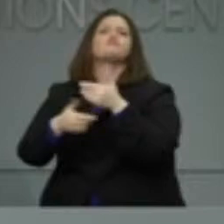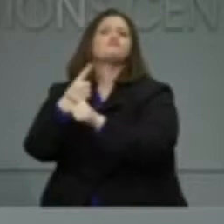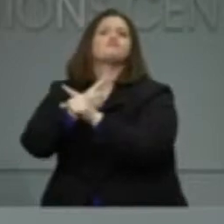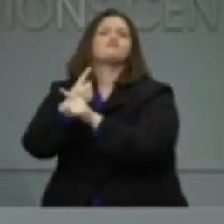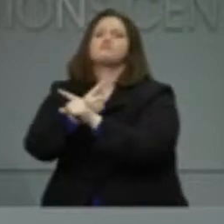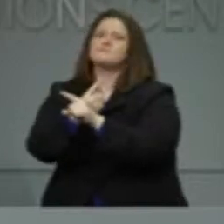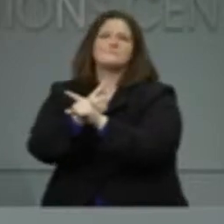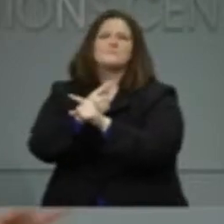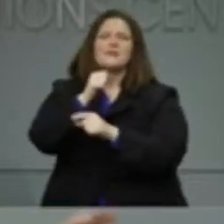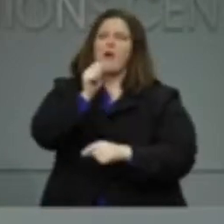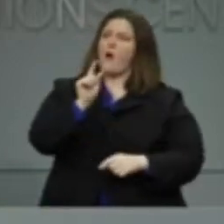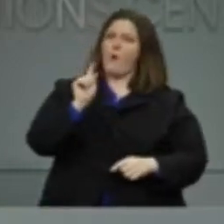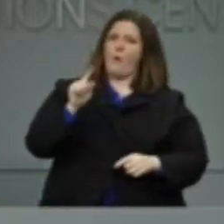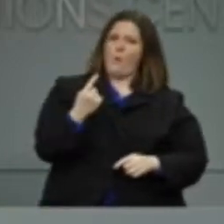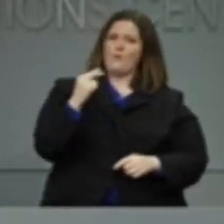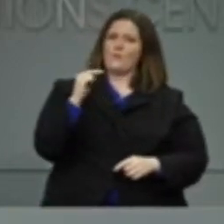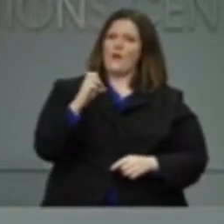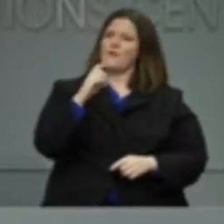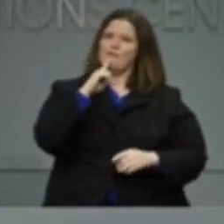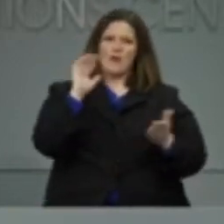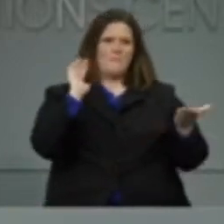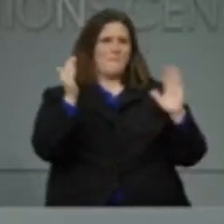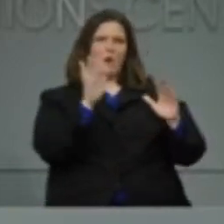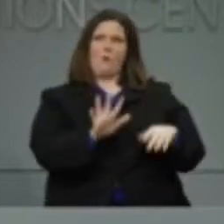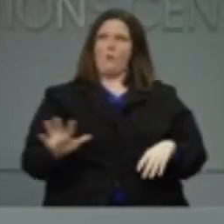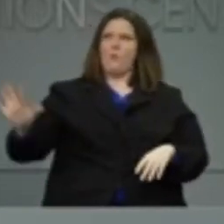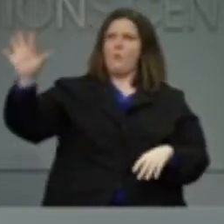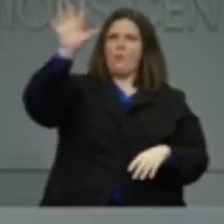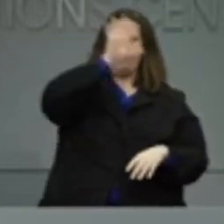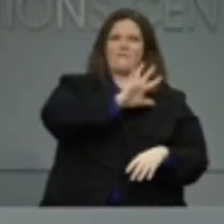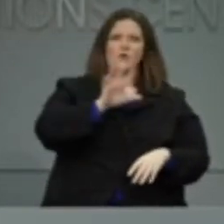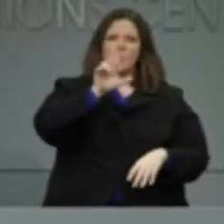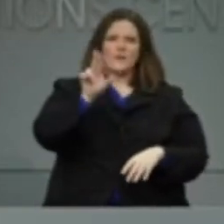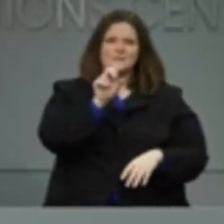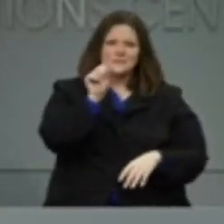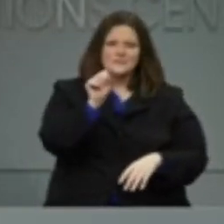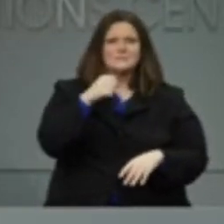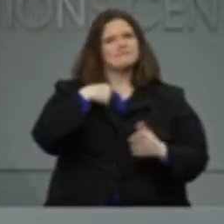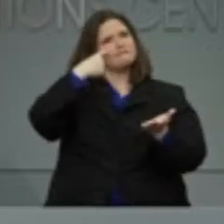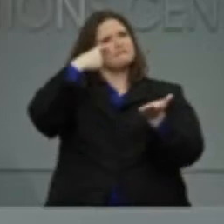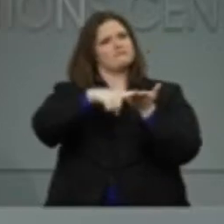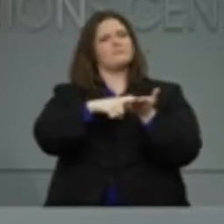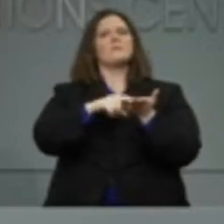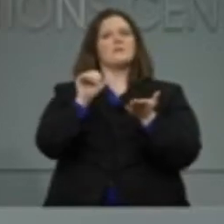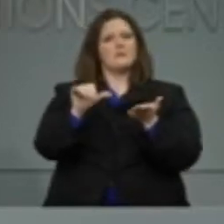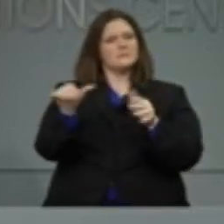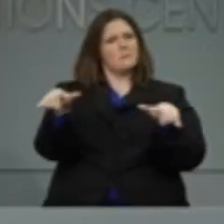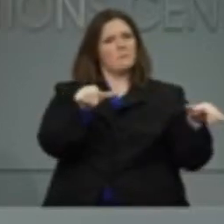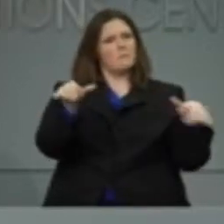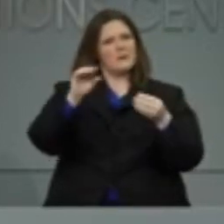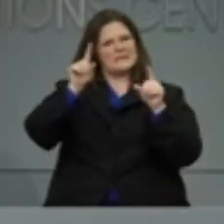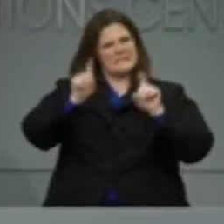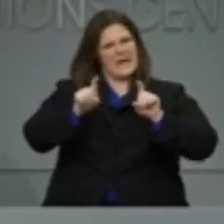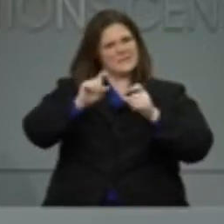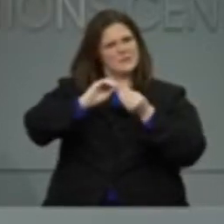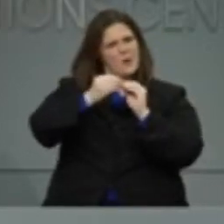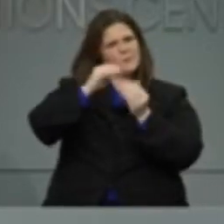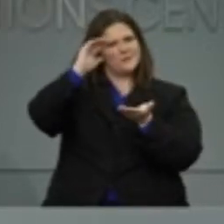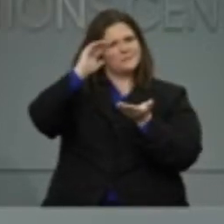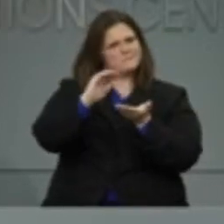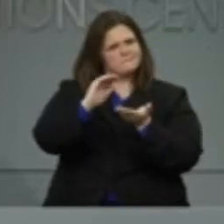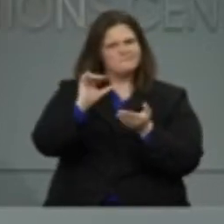here in North Carolina, but in states around us as well and around the country. I know I have talked to some of my colleagues around the country